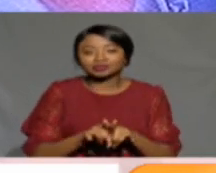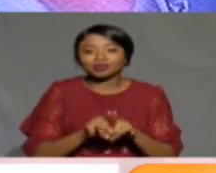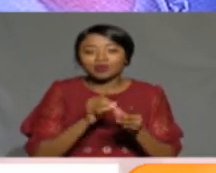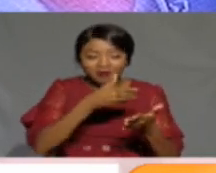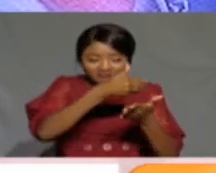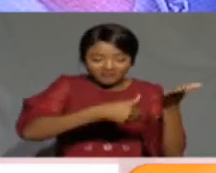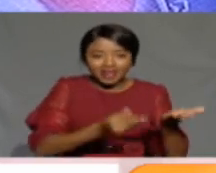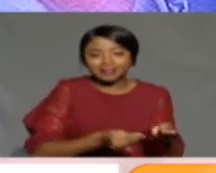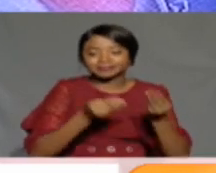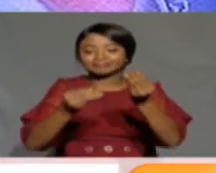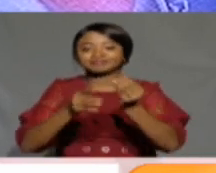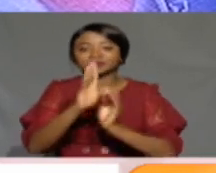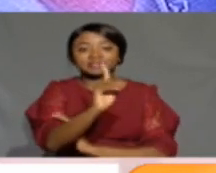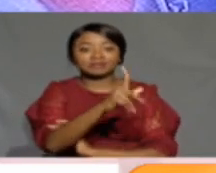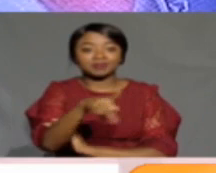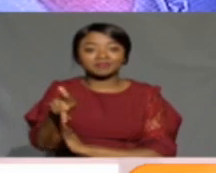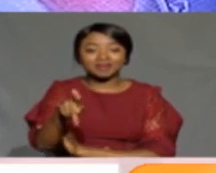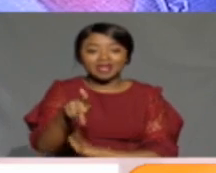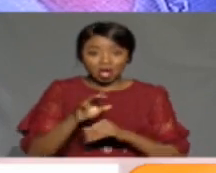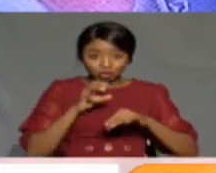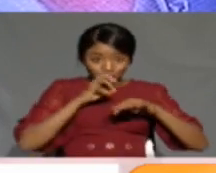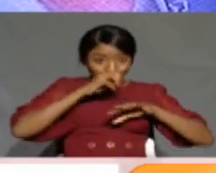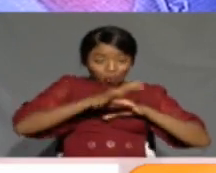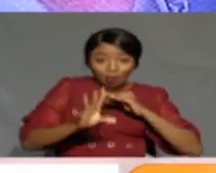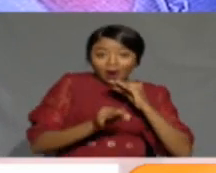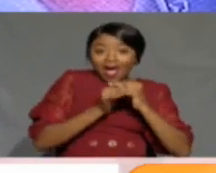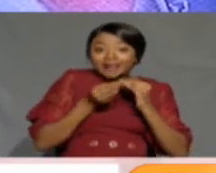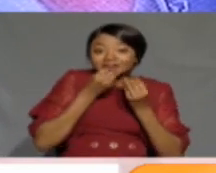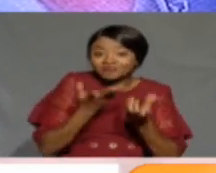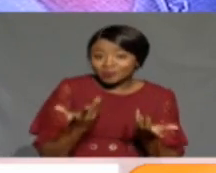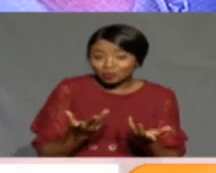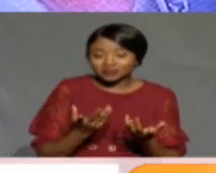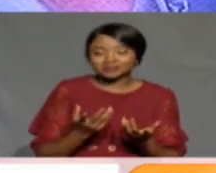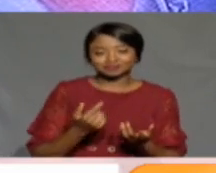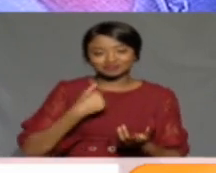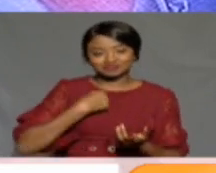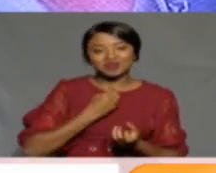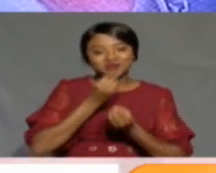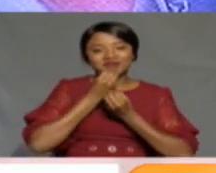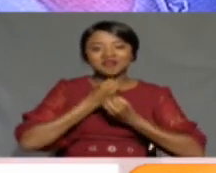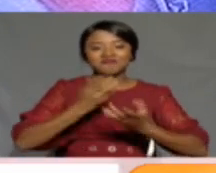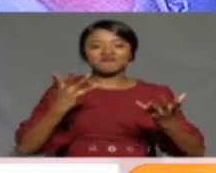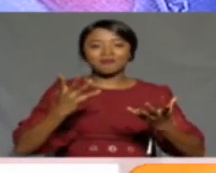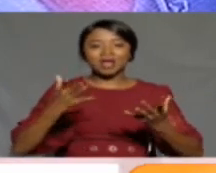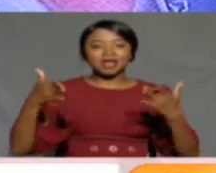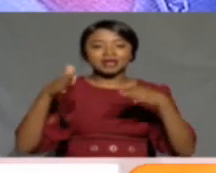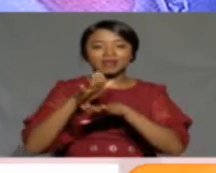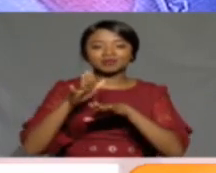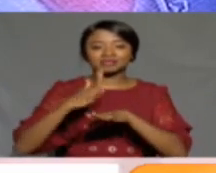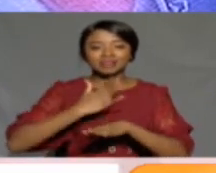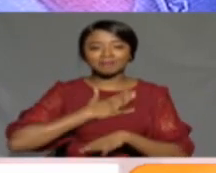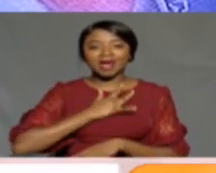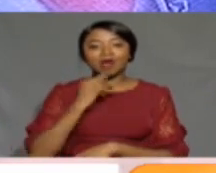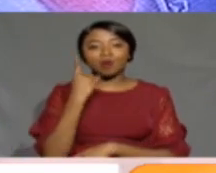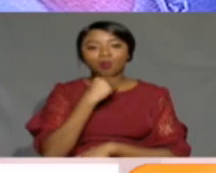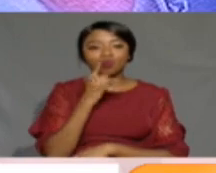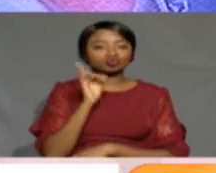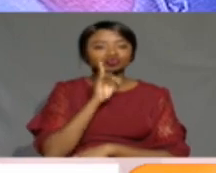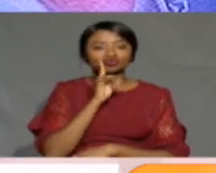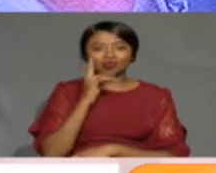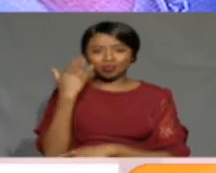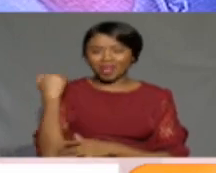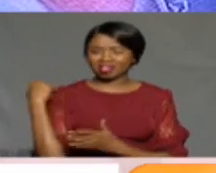forwarded to the DPP. Sonko further added that he will be naming his deputy nominee tomorrow after several months